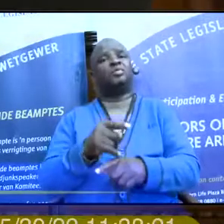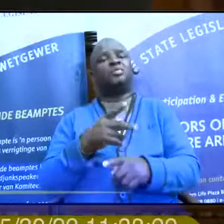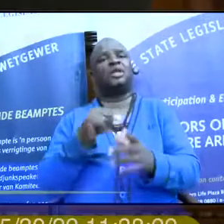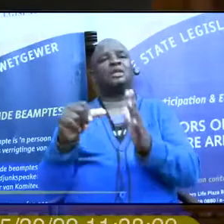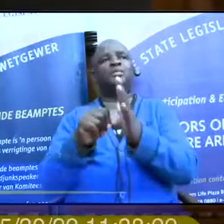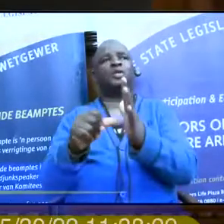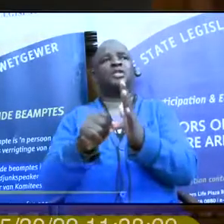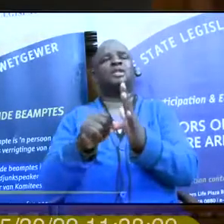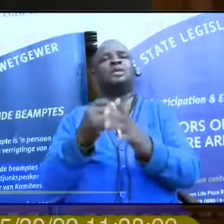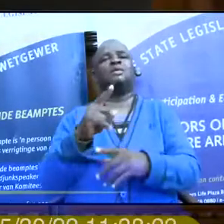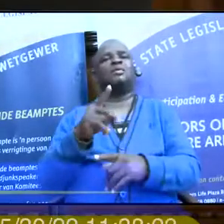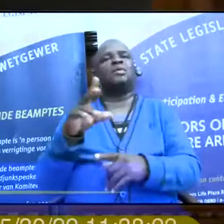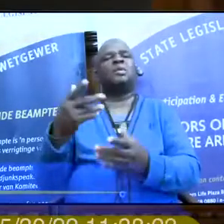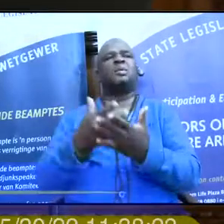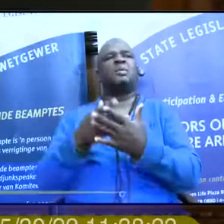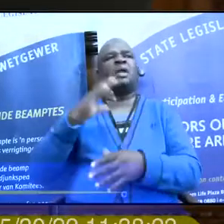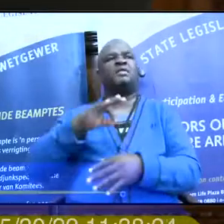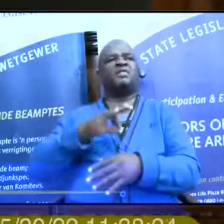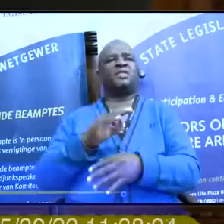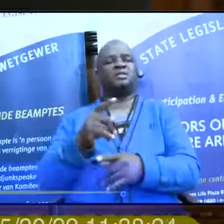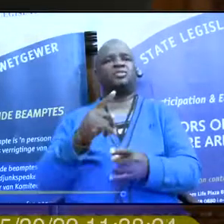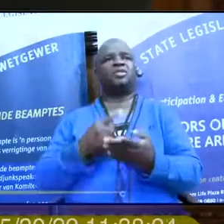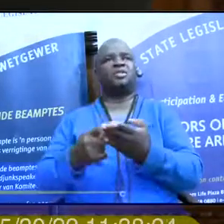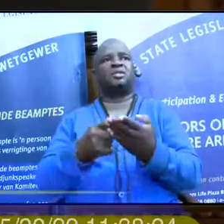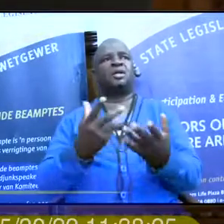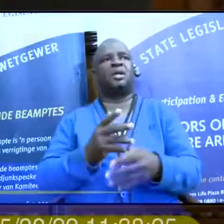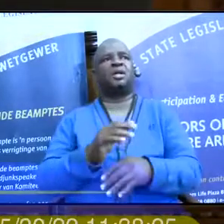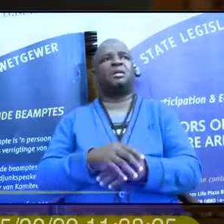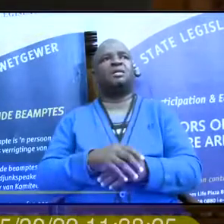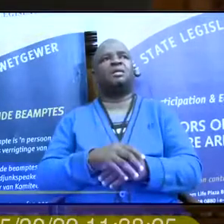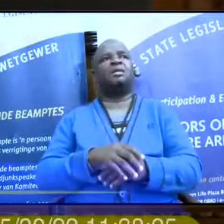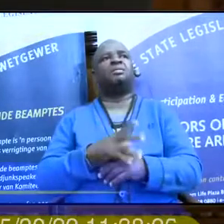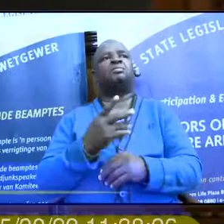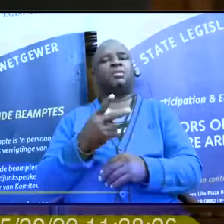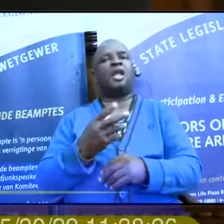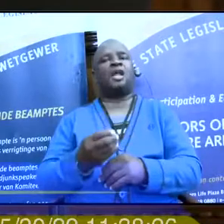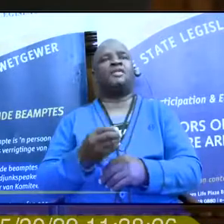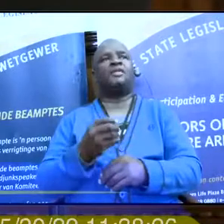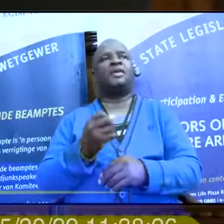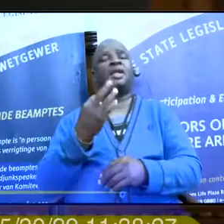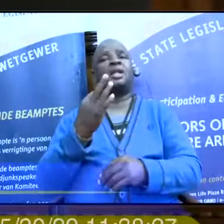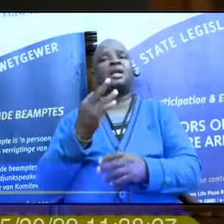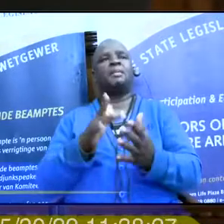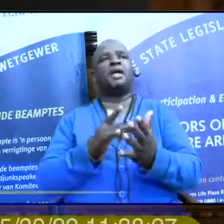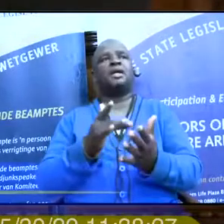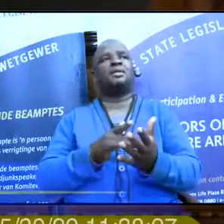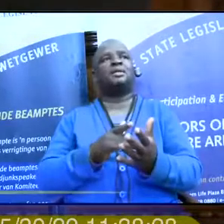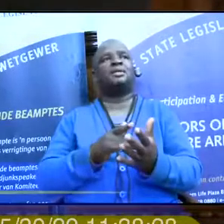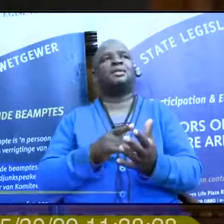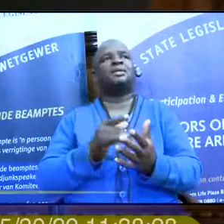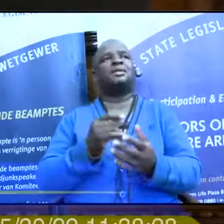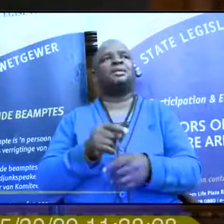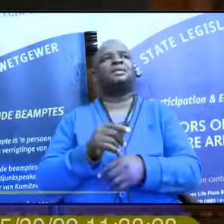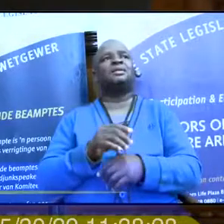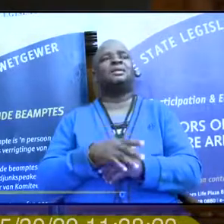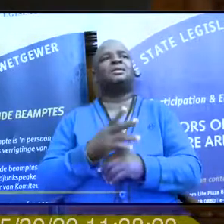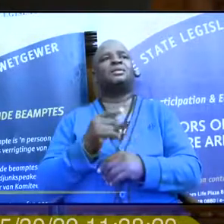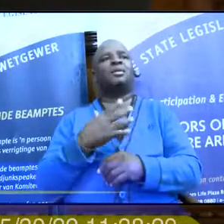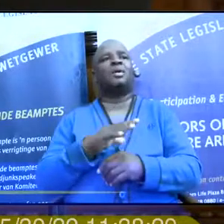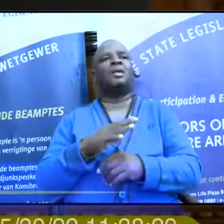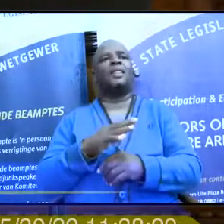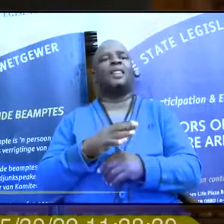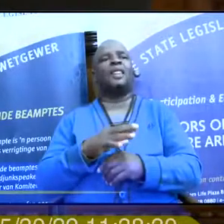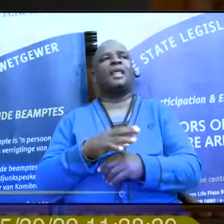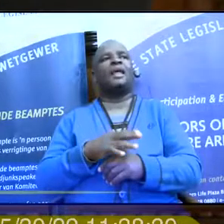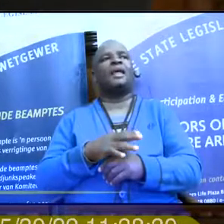that we are doing to be able to deal with that so as a as i go along i've got three three pages really lived of what what i really want